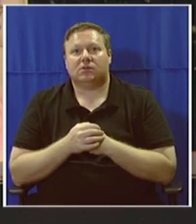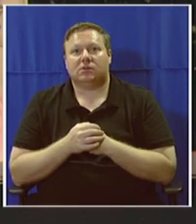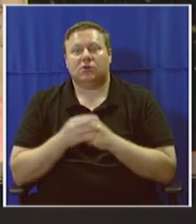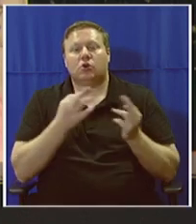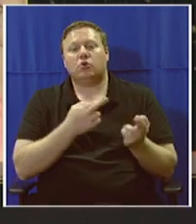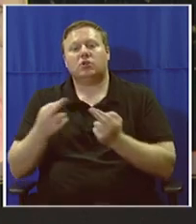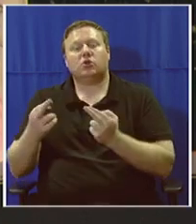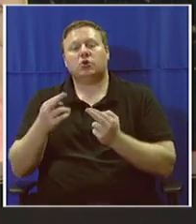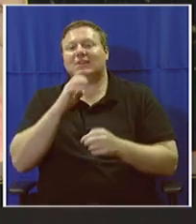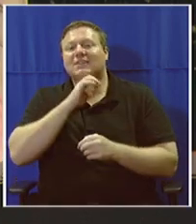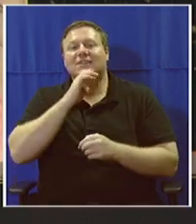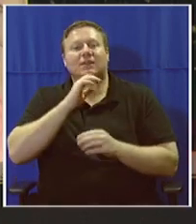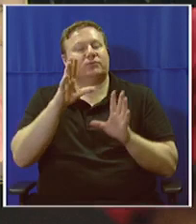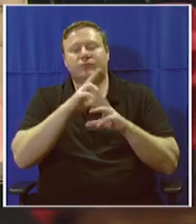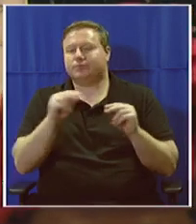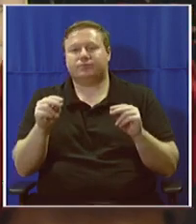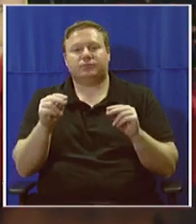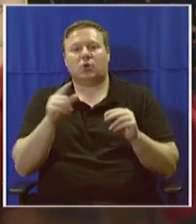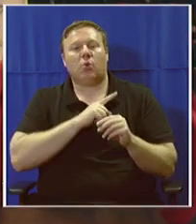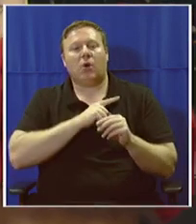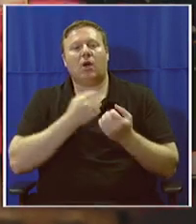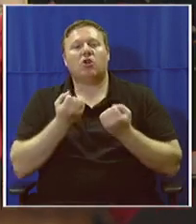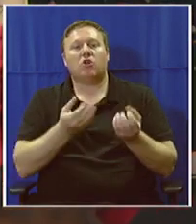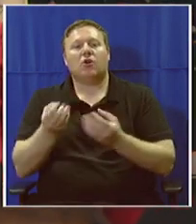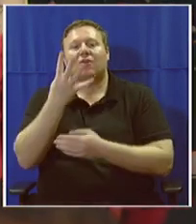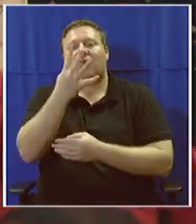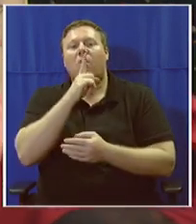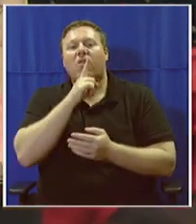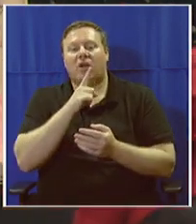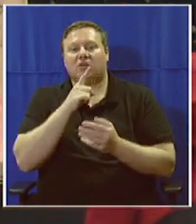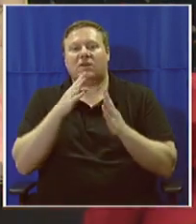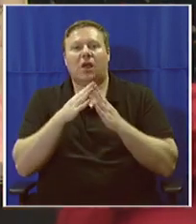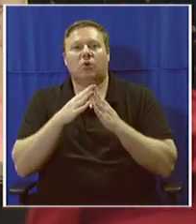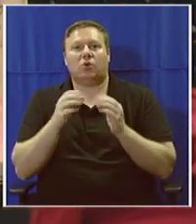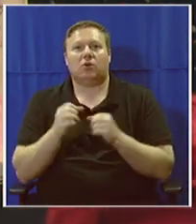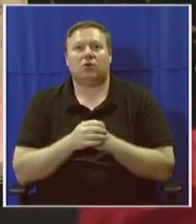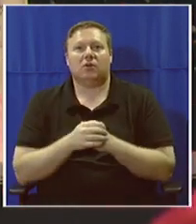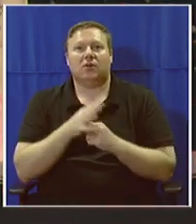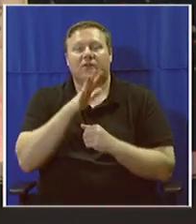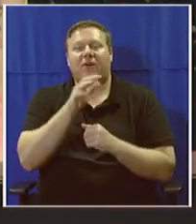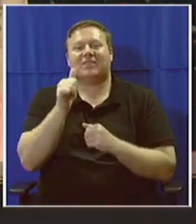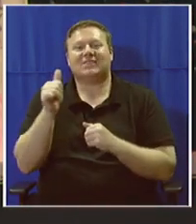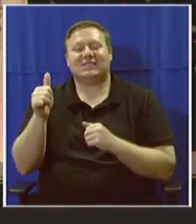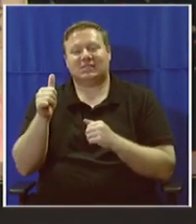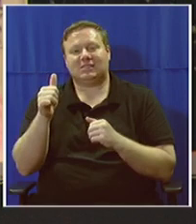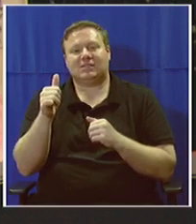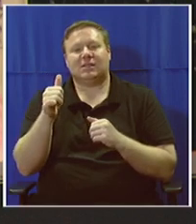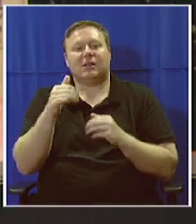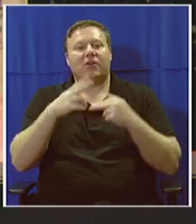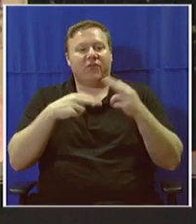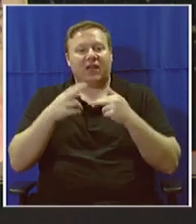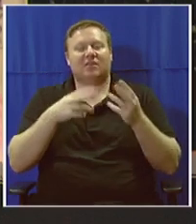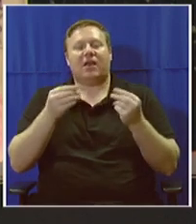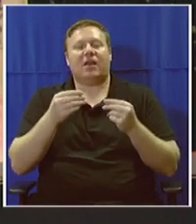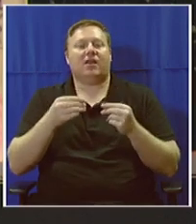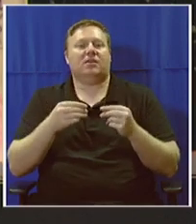severely strained as it has to serve more than 4,000 households, 566 municipal flats and industries, the community of